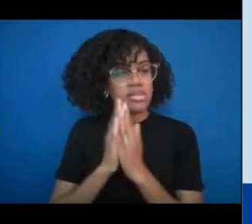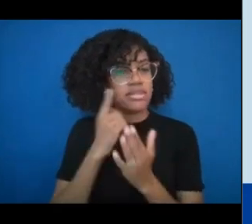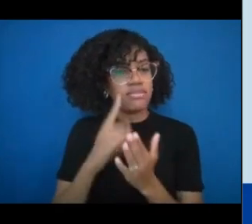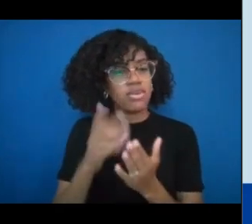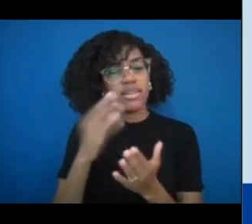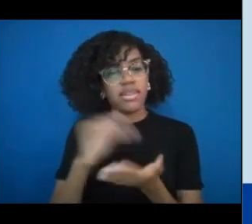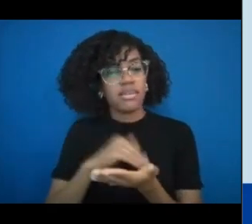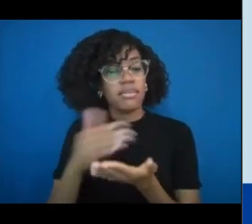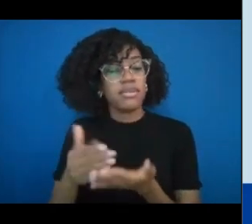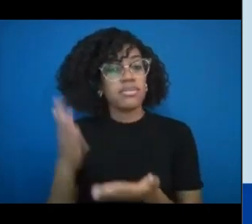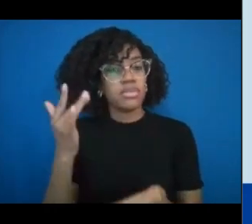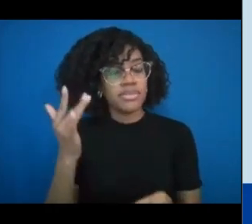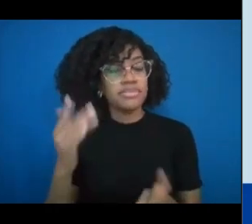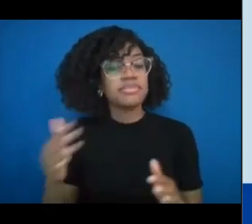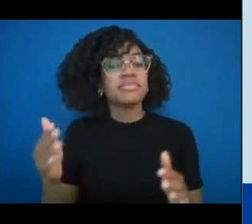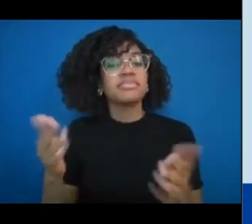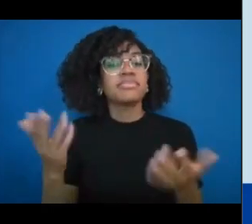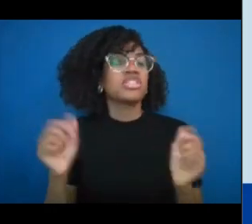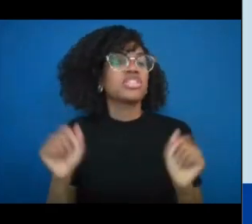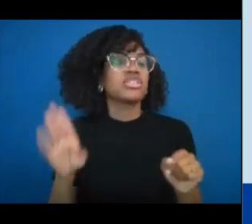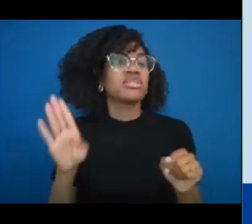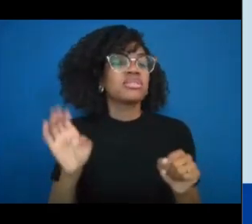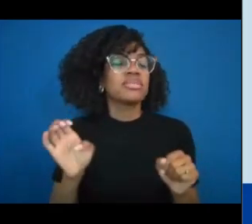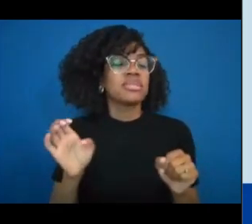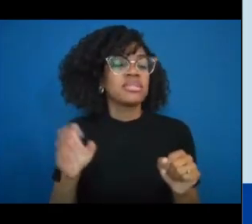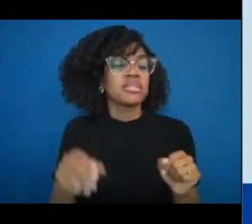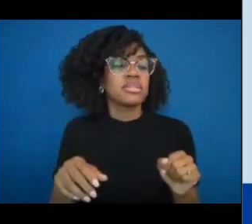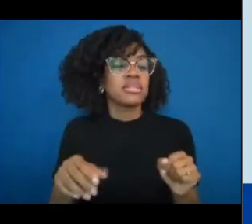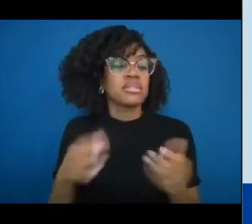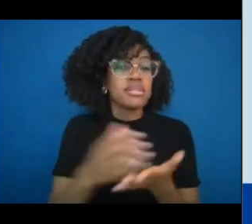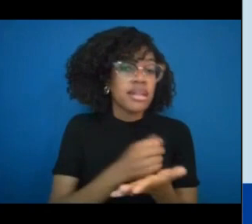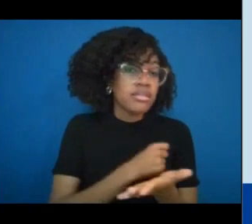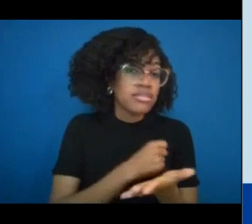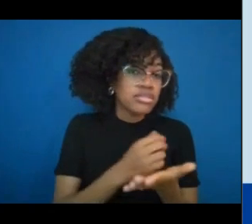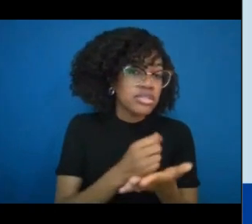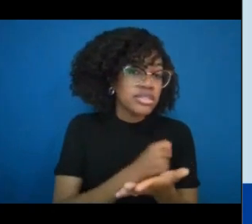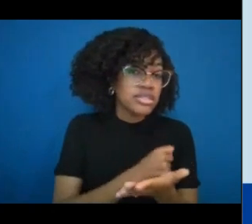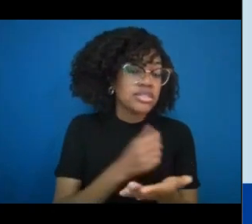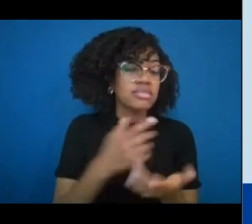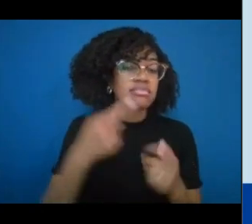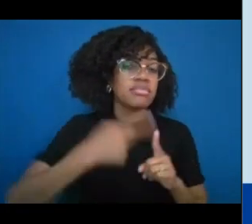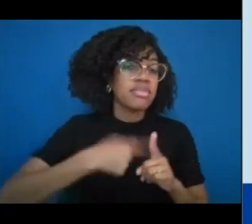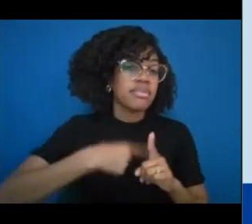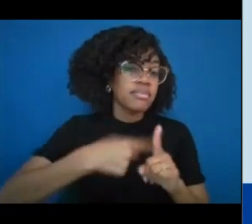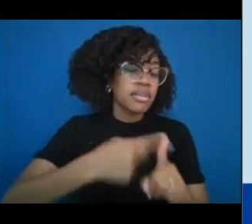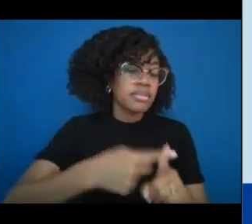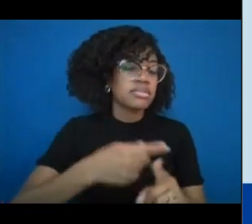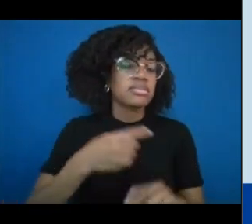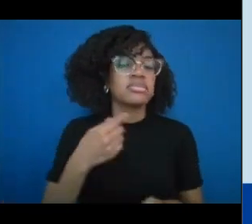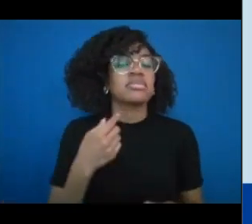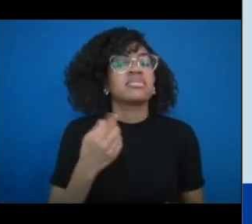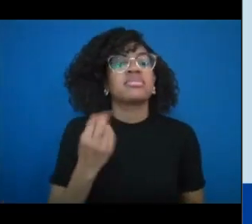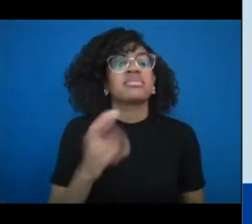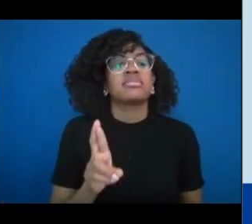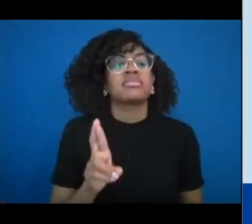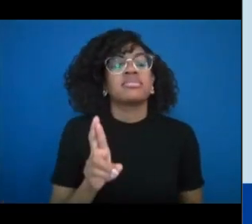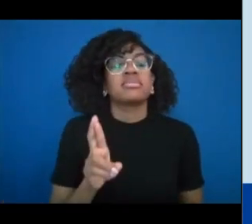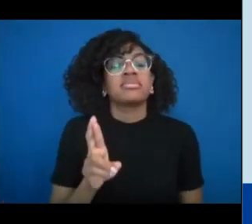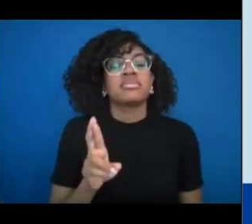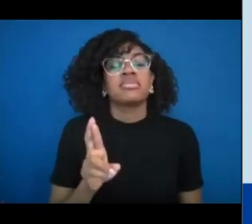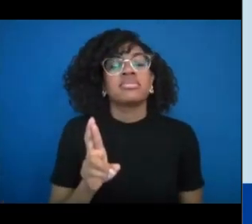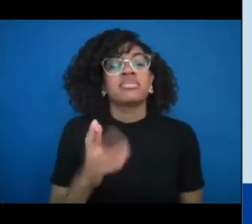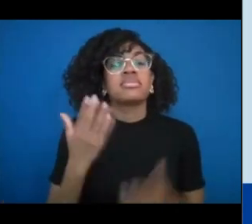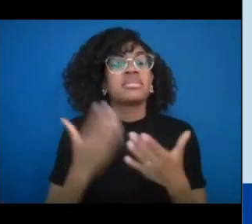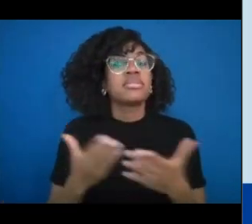amounts. This can be things like salary on a per month basis or supplies